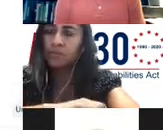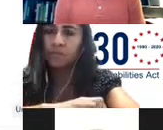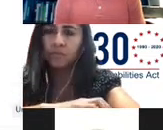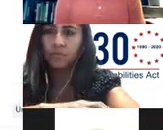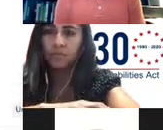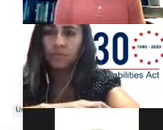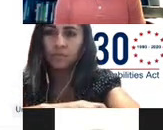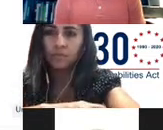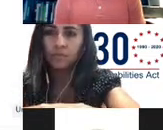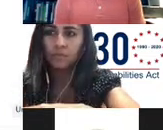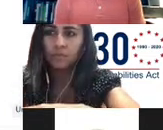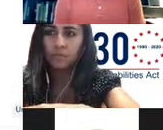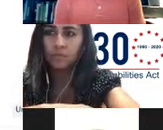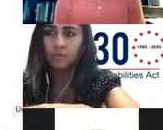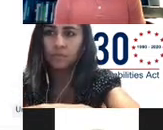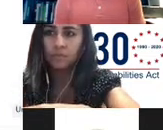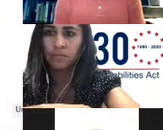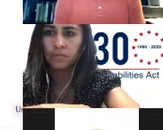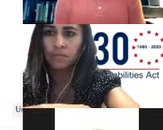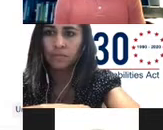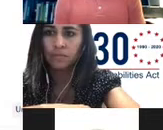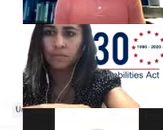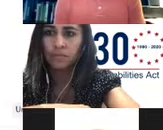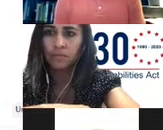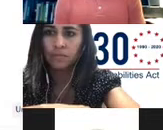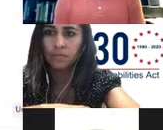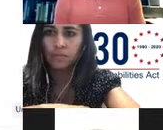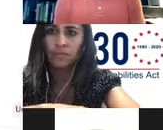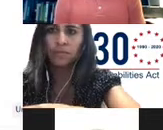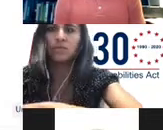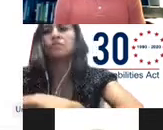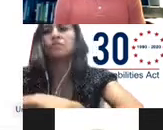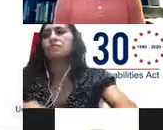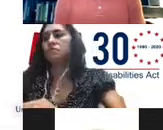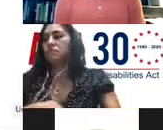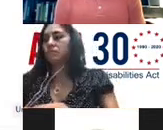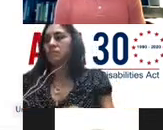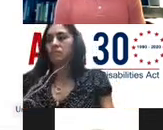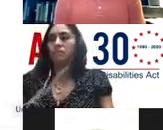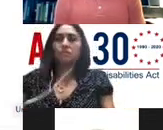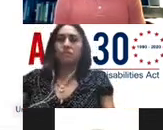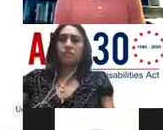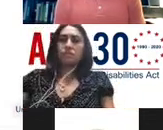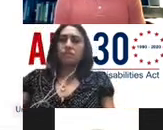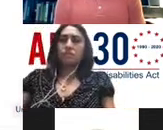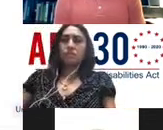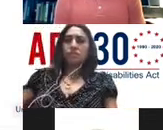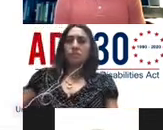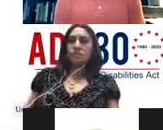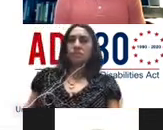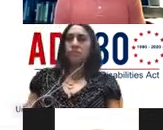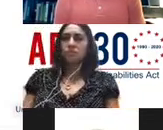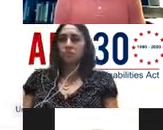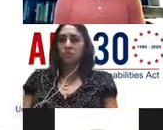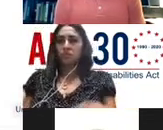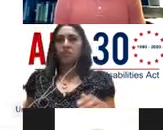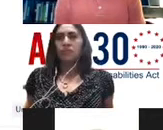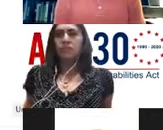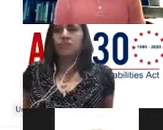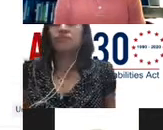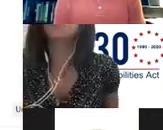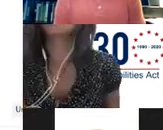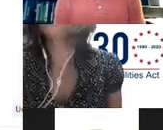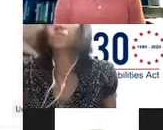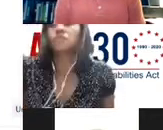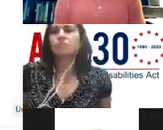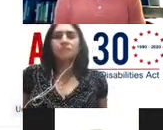Language interpreter, that is doing sign language interpretation on the Zoom call, you can pin that video and you